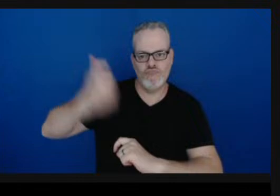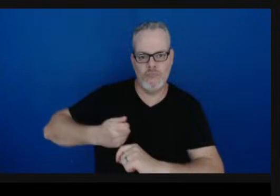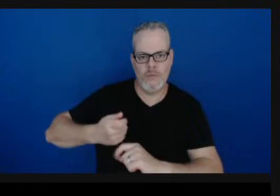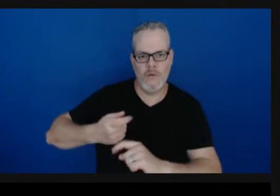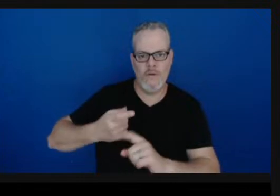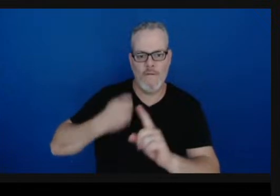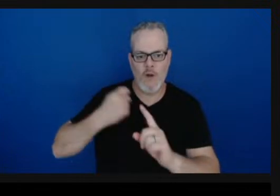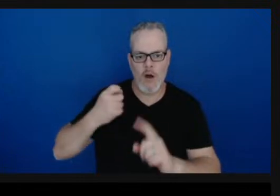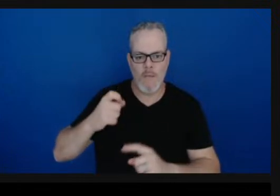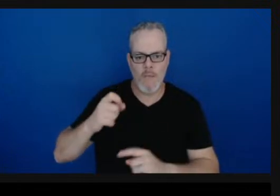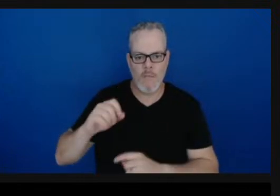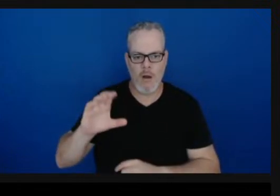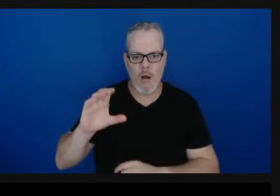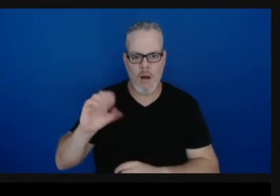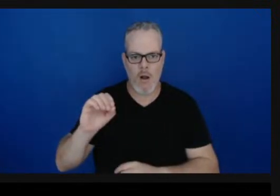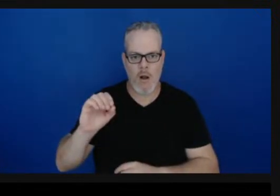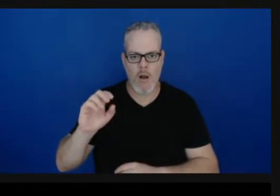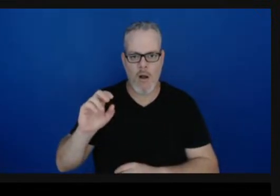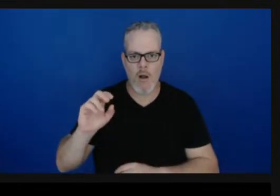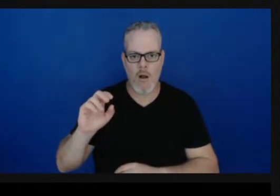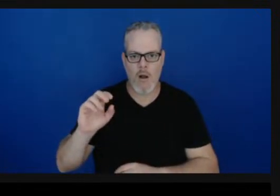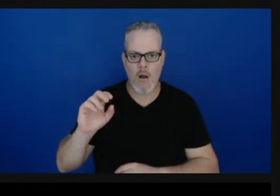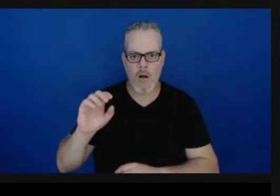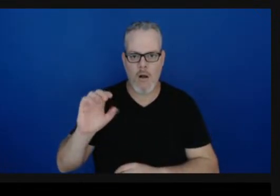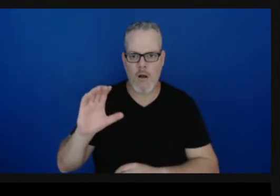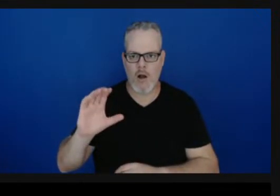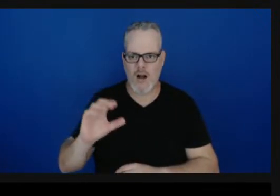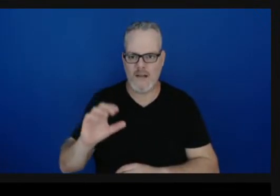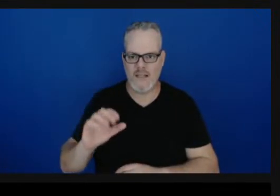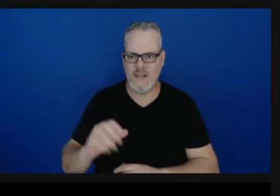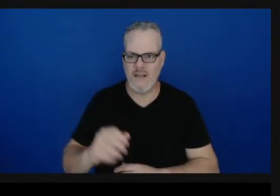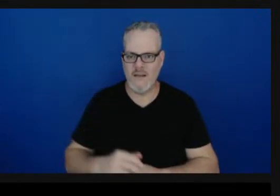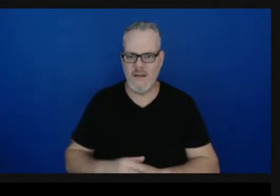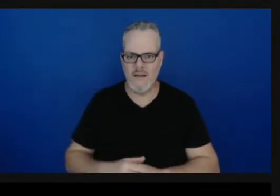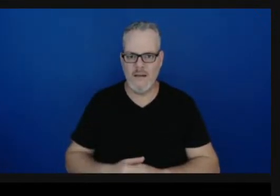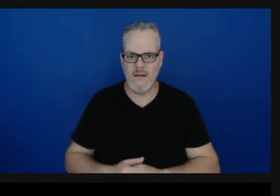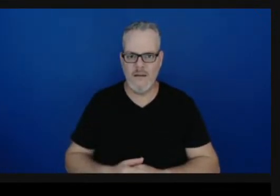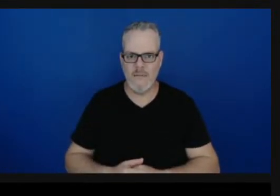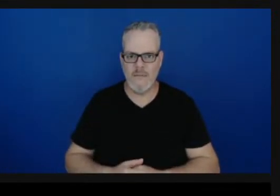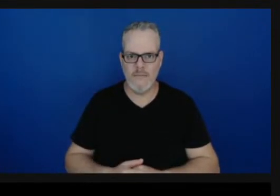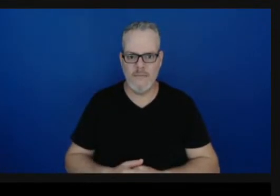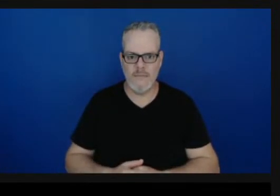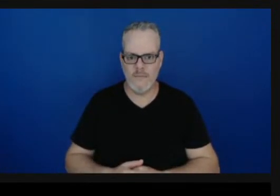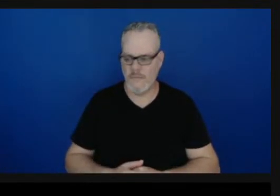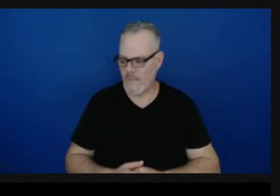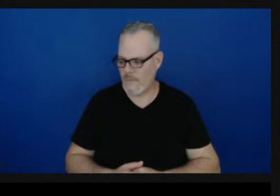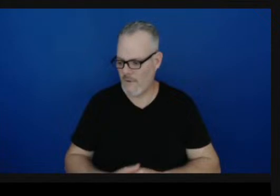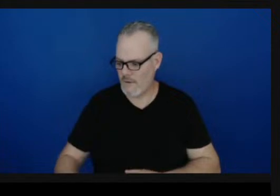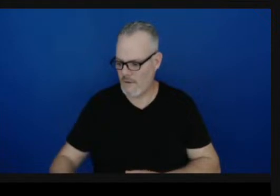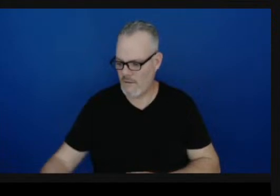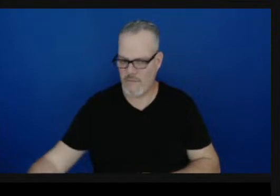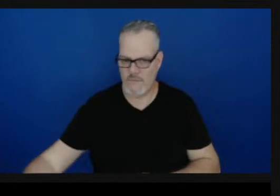well, using Copernicus and Sentinel images here. So for